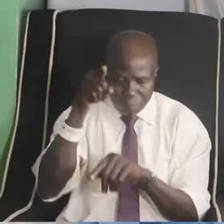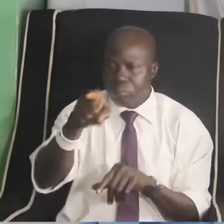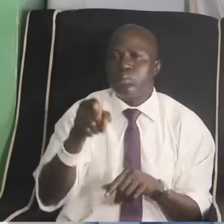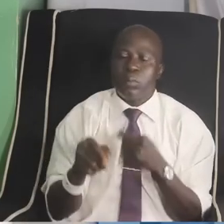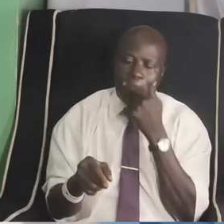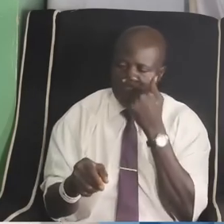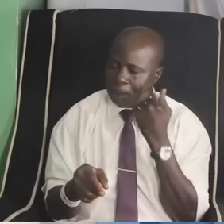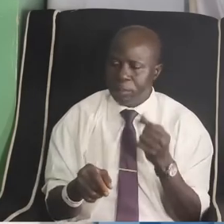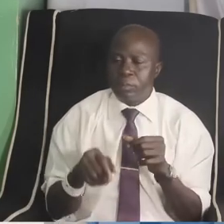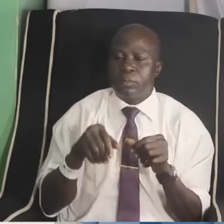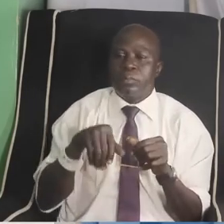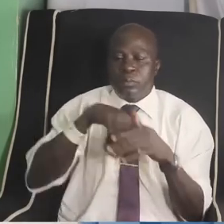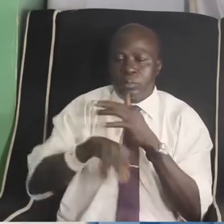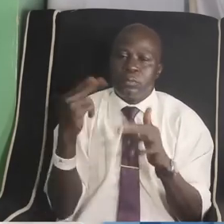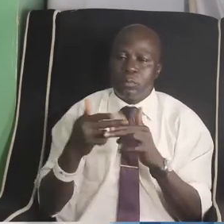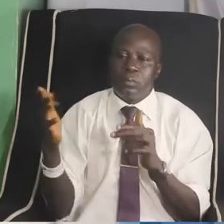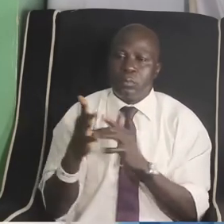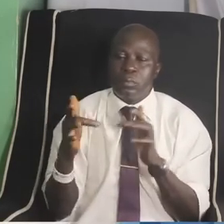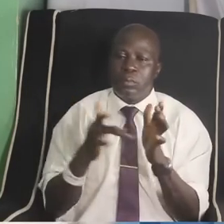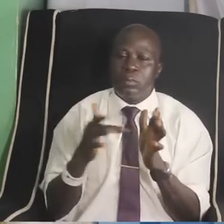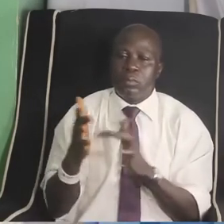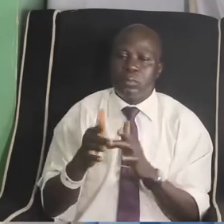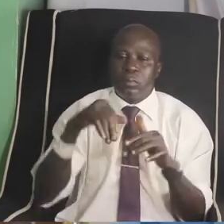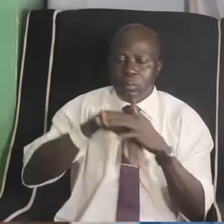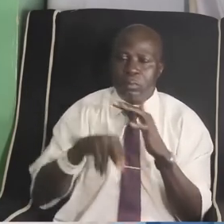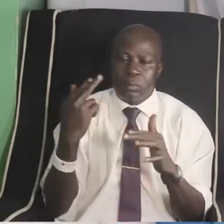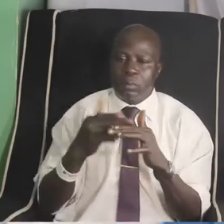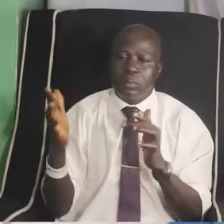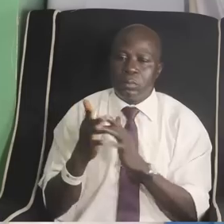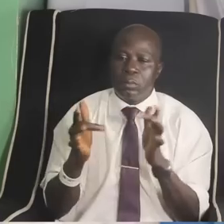down for you. In La Buena, yapa. In the name of Jesus. Ni oru kujes. In the